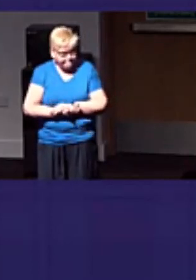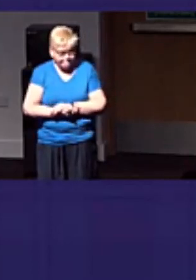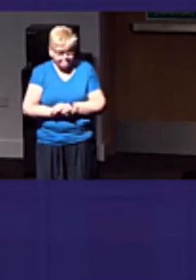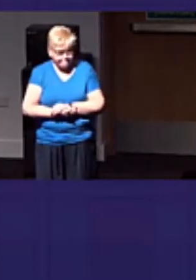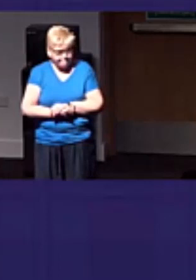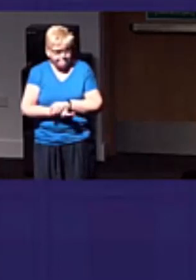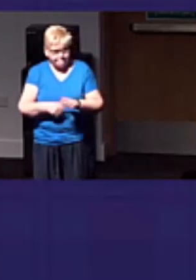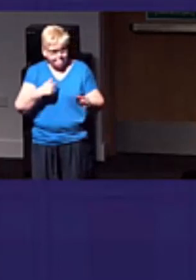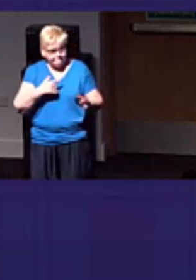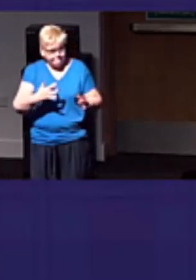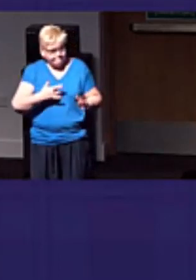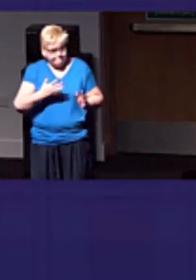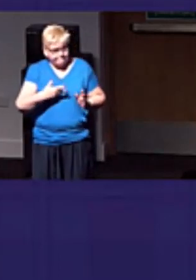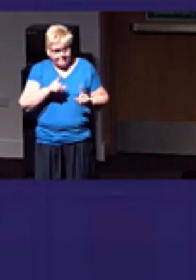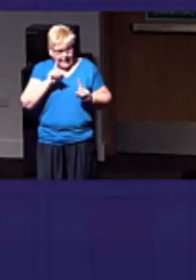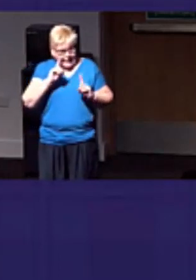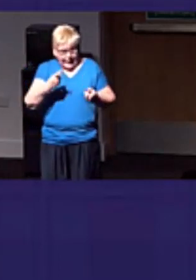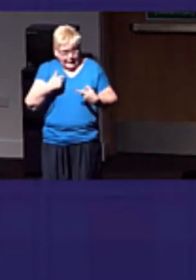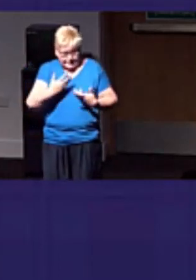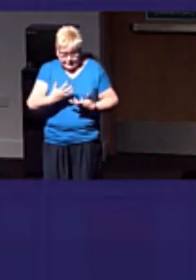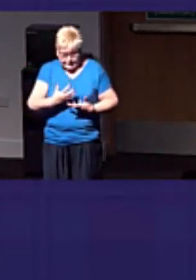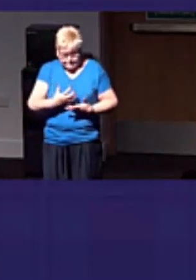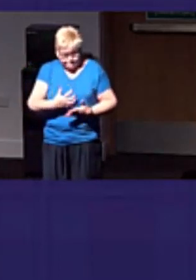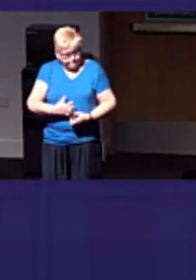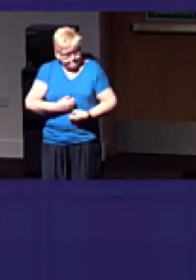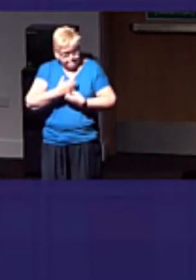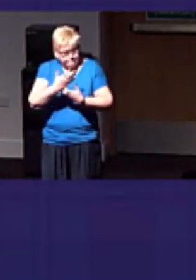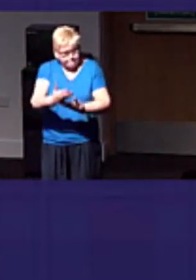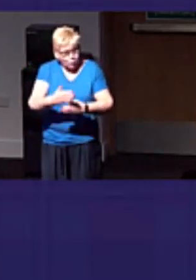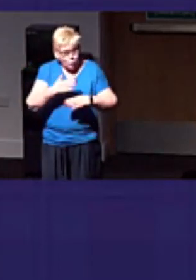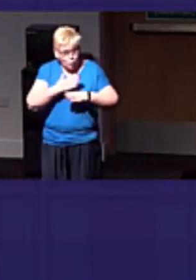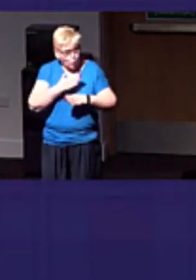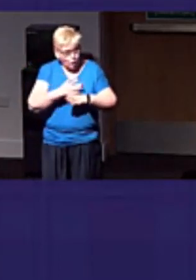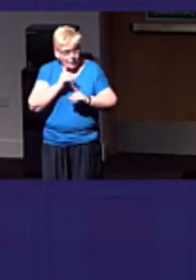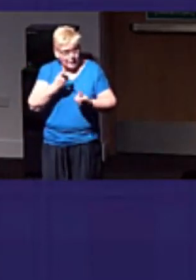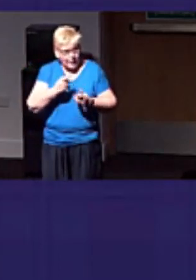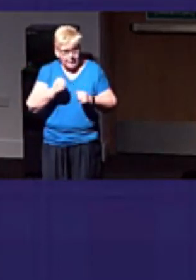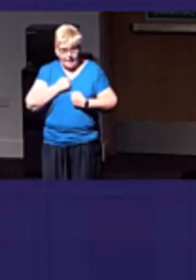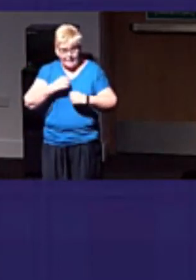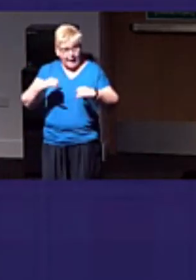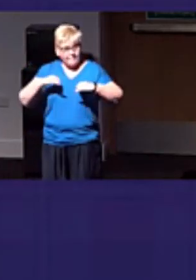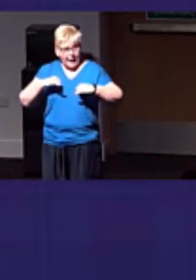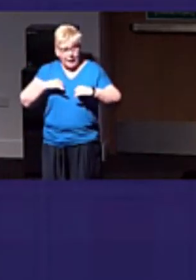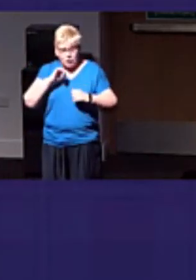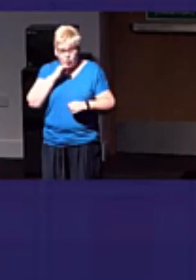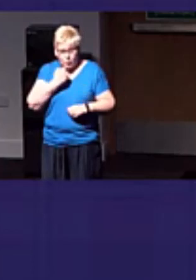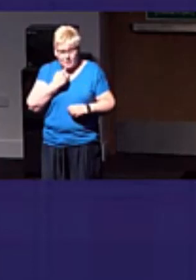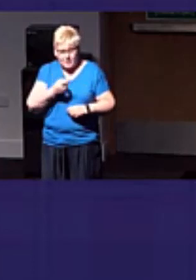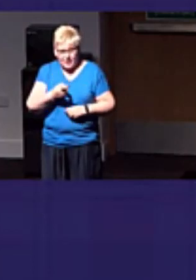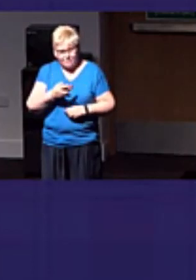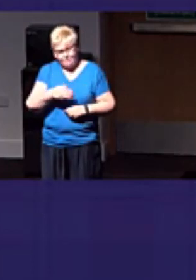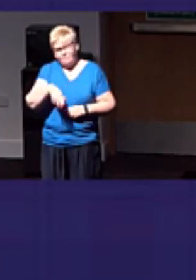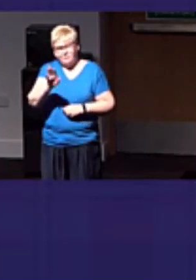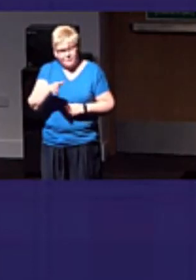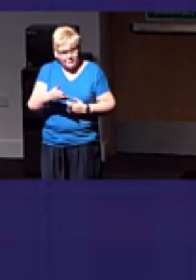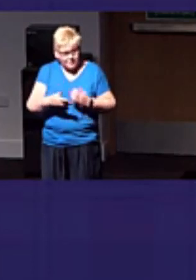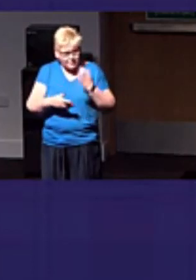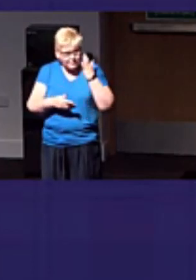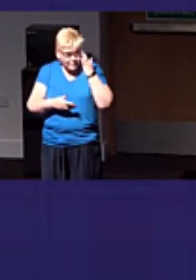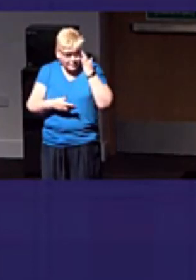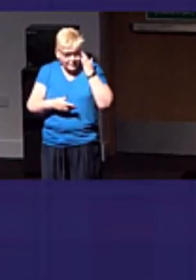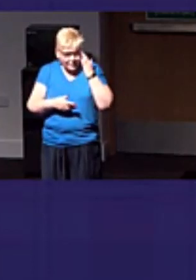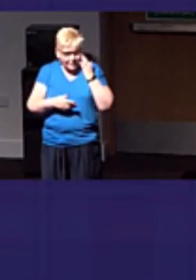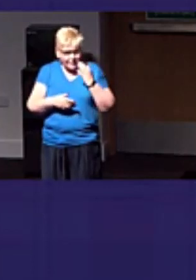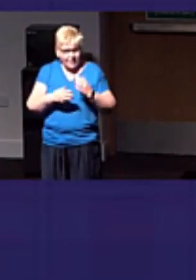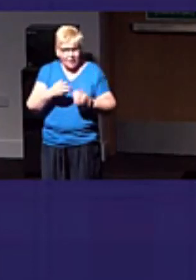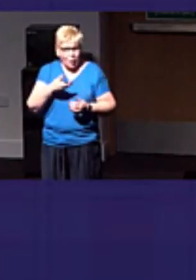And I was like, I can't talk about this at work, because my manager will say, I don't think Donna's ready to go to Ignite and present things in front of 20,000 people